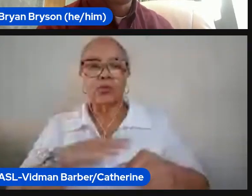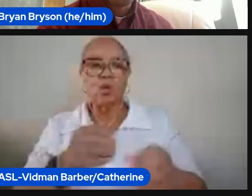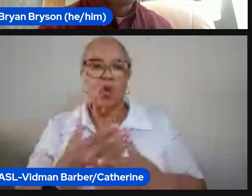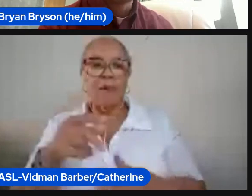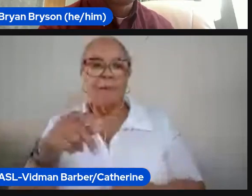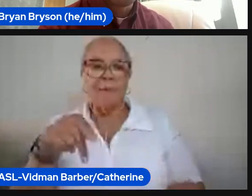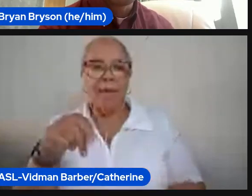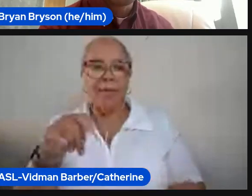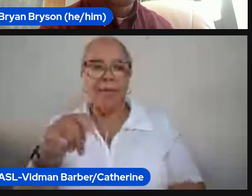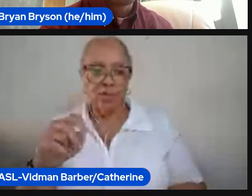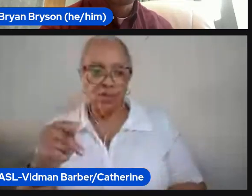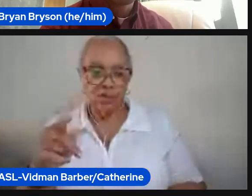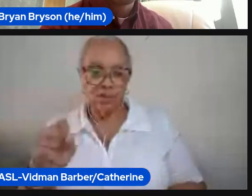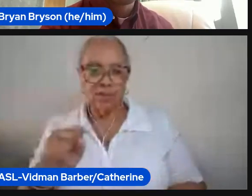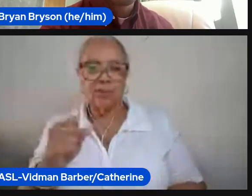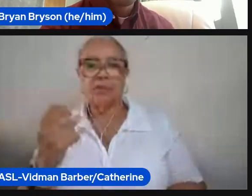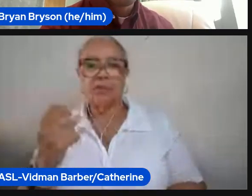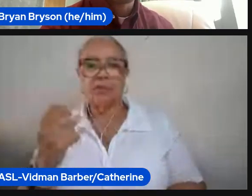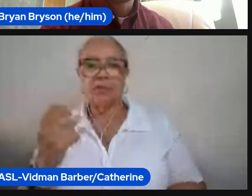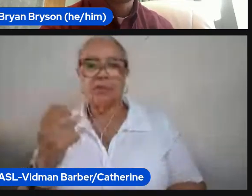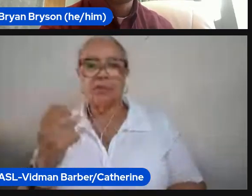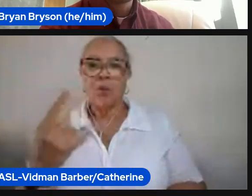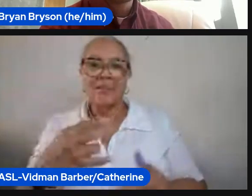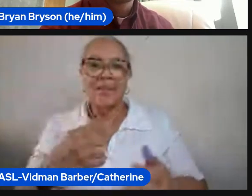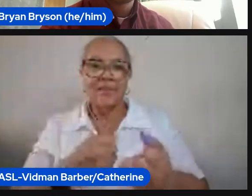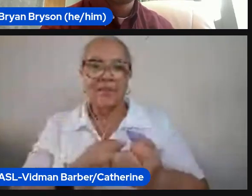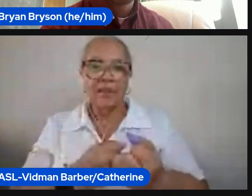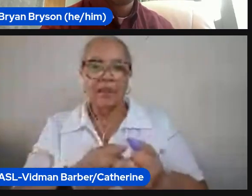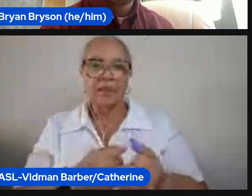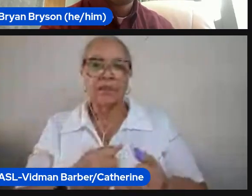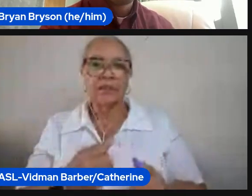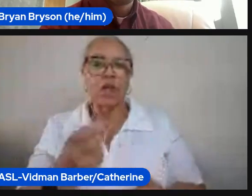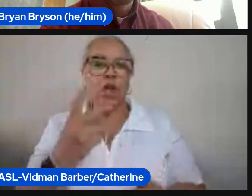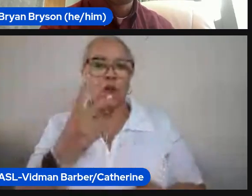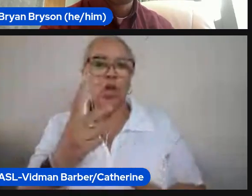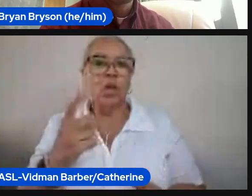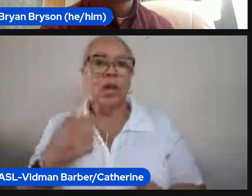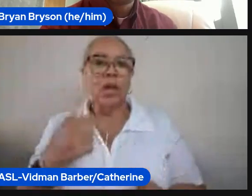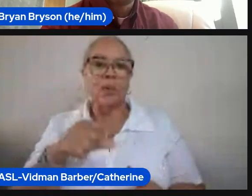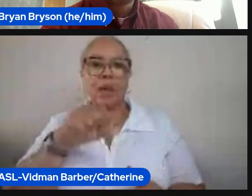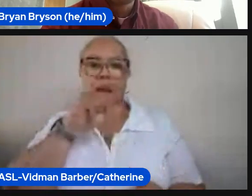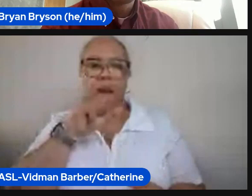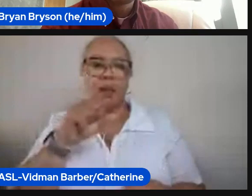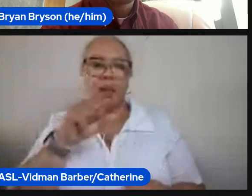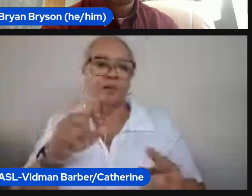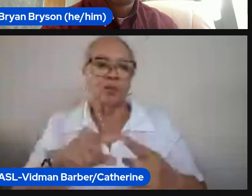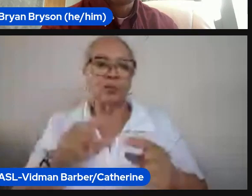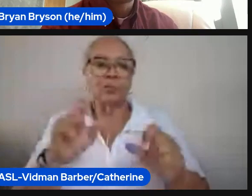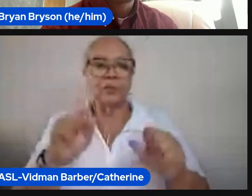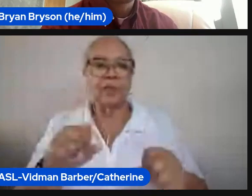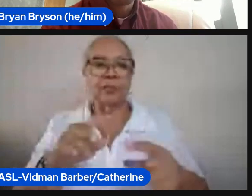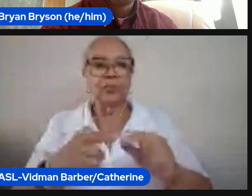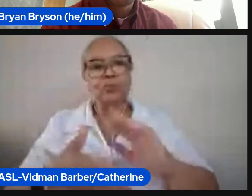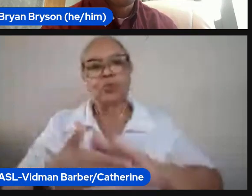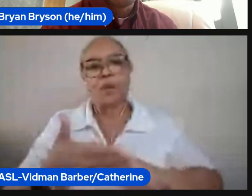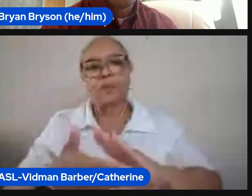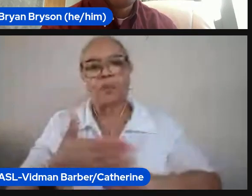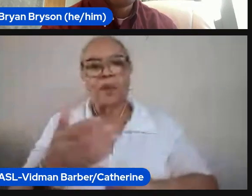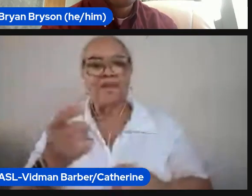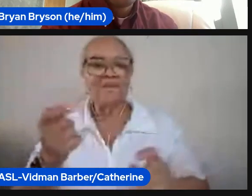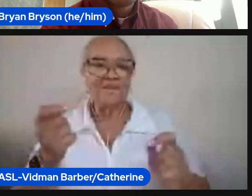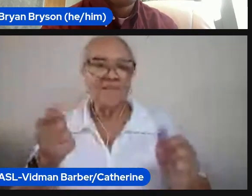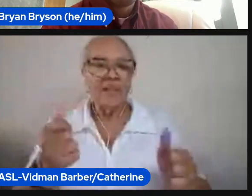always advocate, like, look, I would love to be able to operate a little bit faster where I